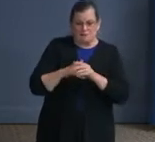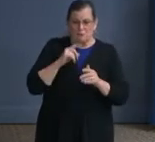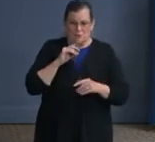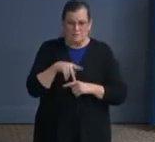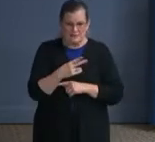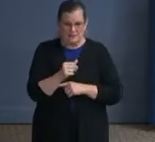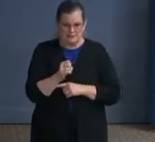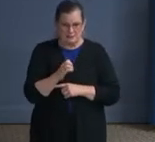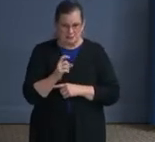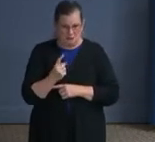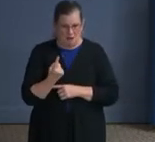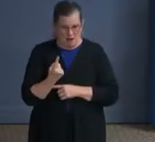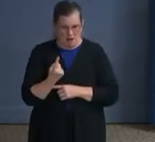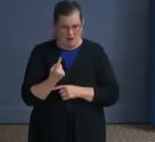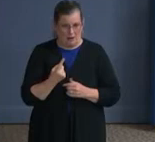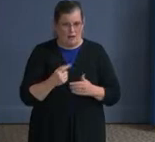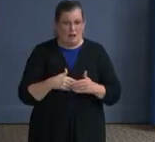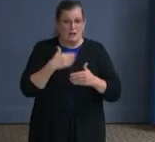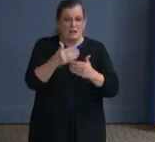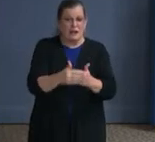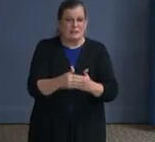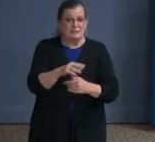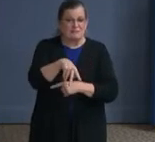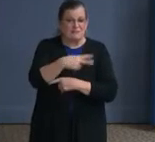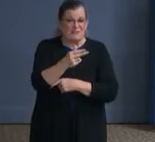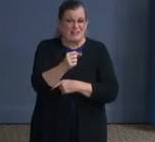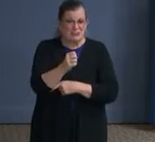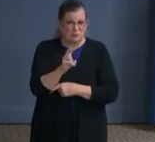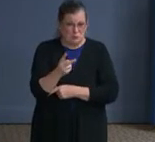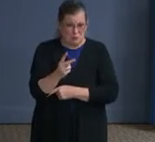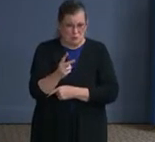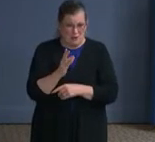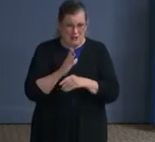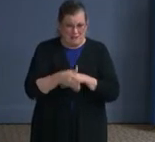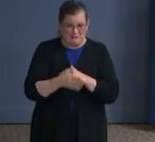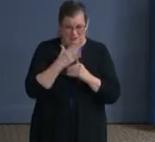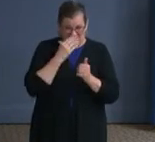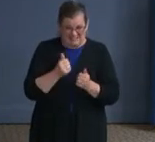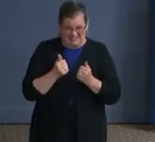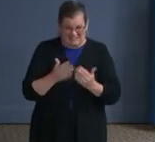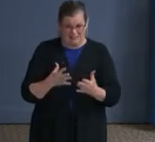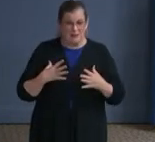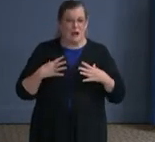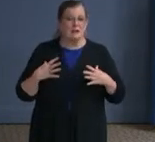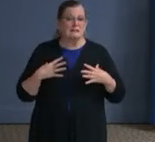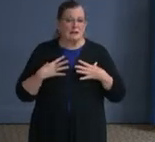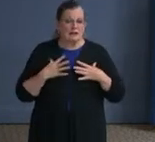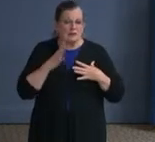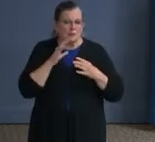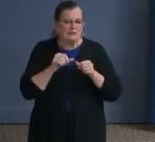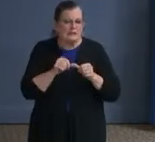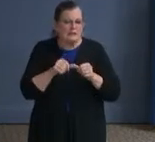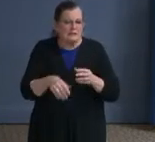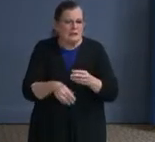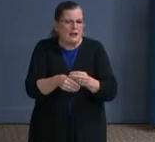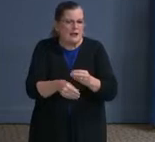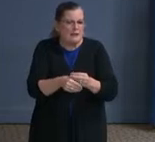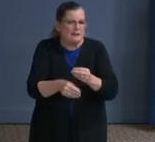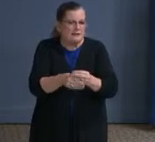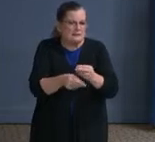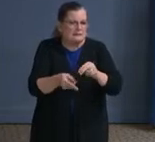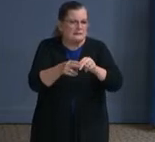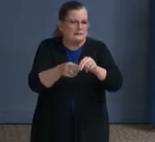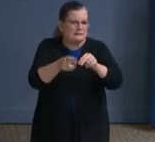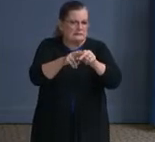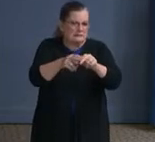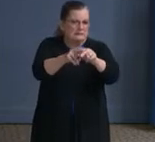enter into our next phase after the Thanksgiving holiday, and then we'll continue to add additional seats and phases as